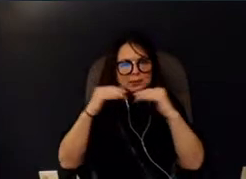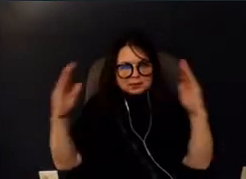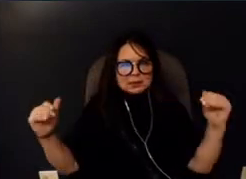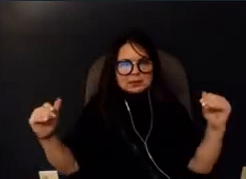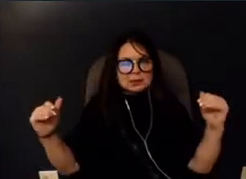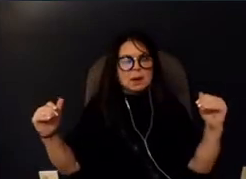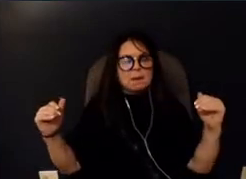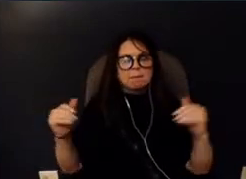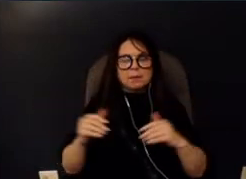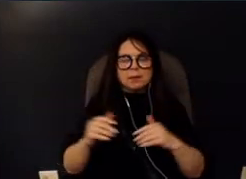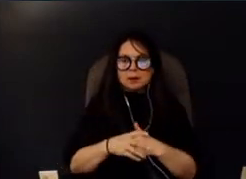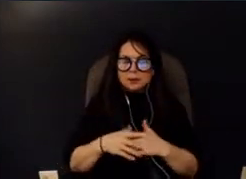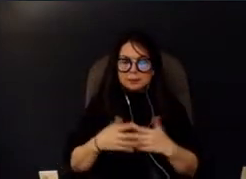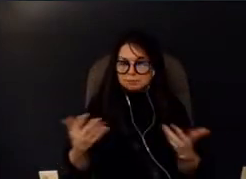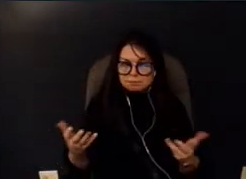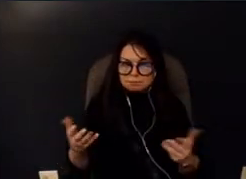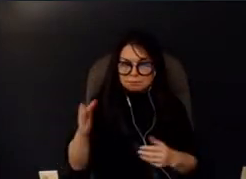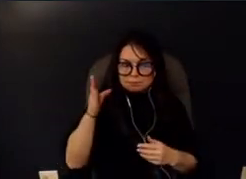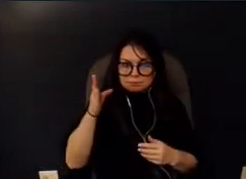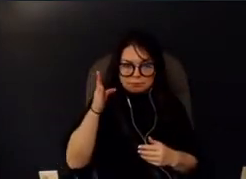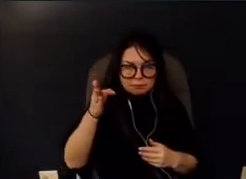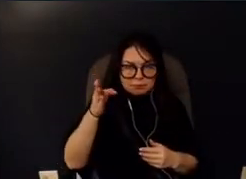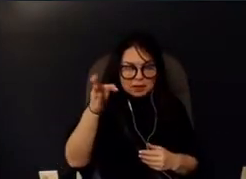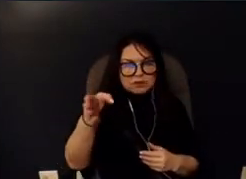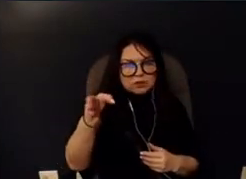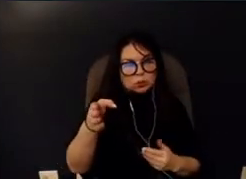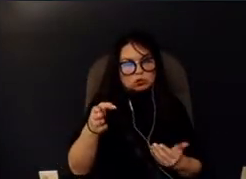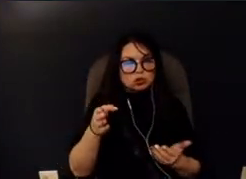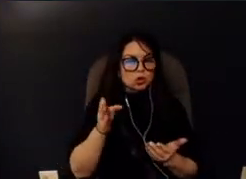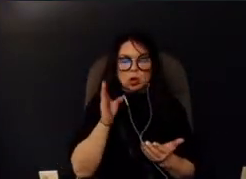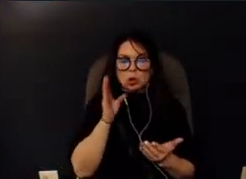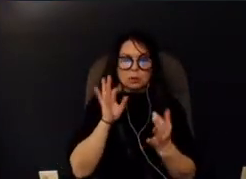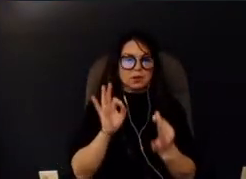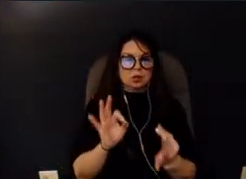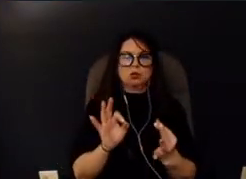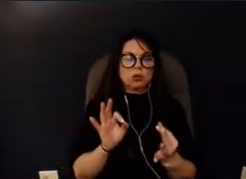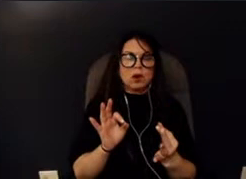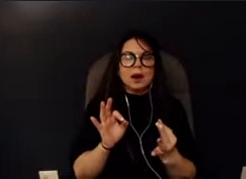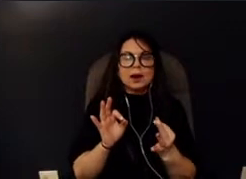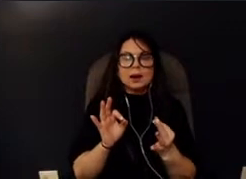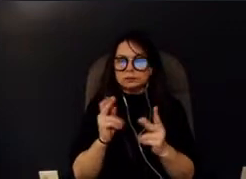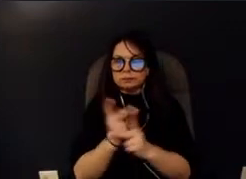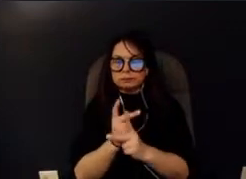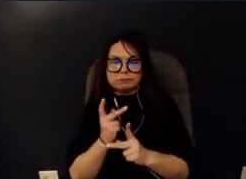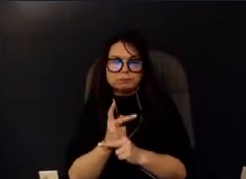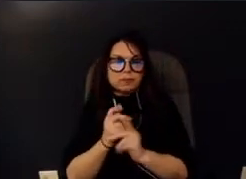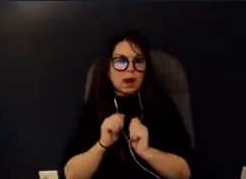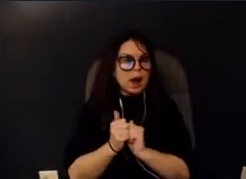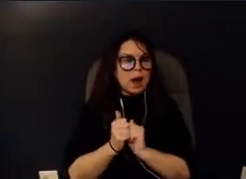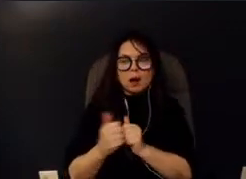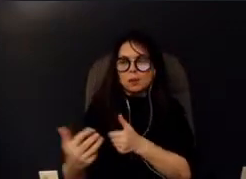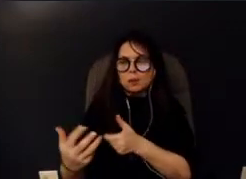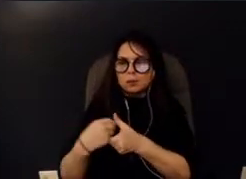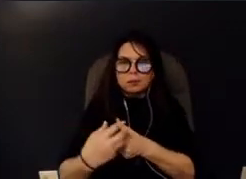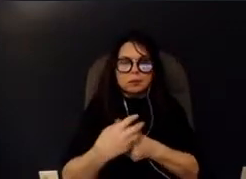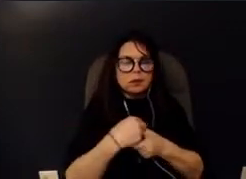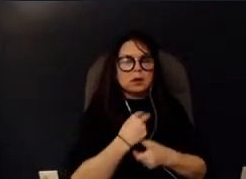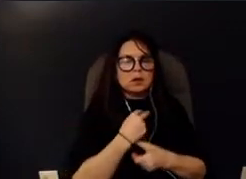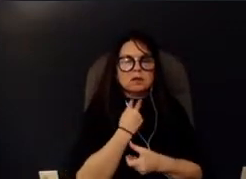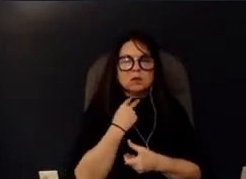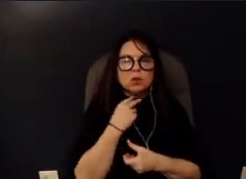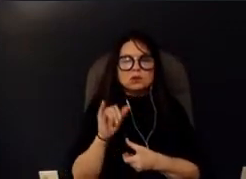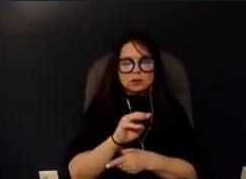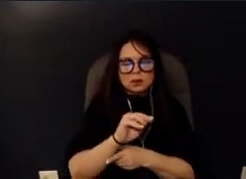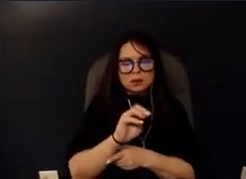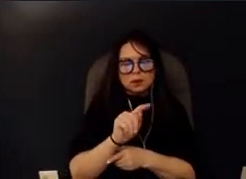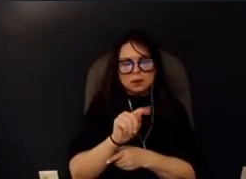great to find ways to really weave in the voices of, for example, the Metropolitan Urban Indian Directors Group, who wrote us a